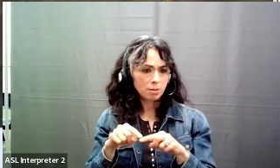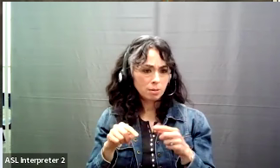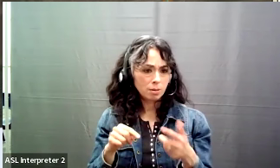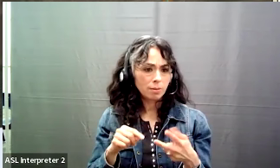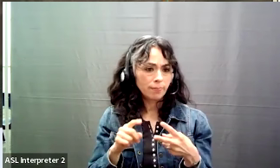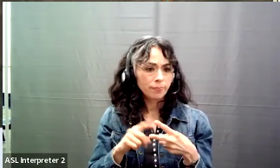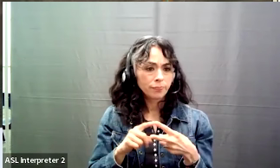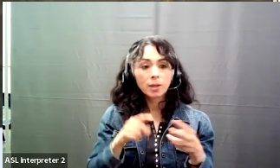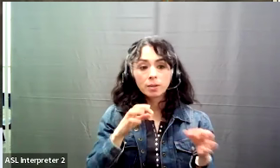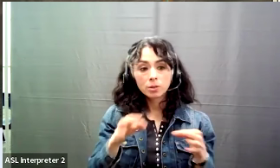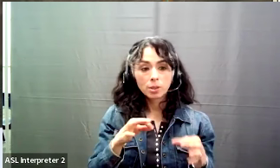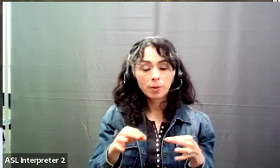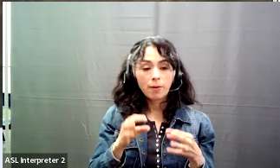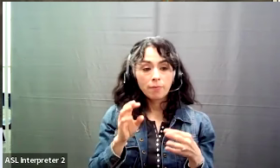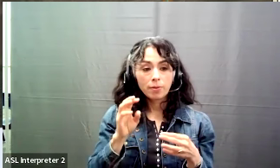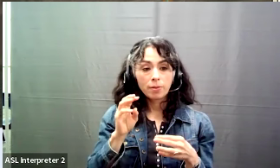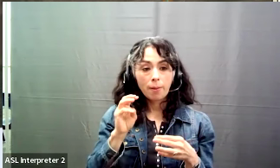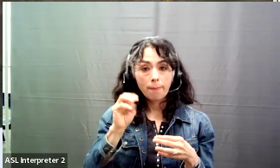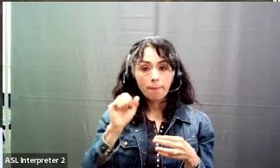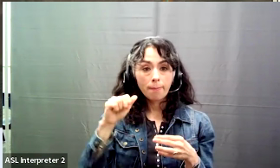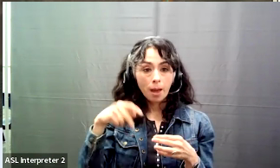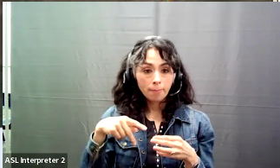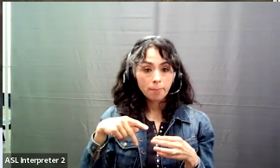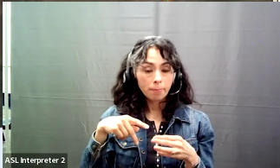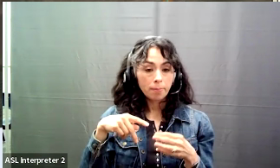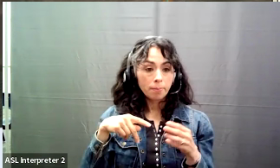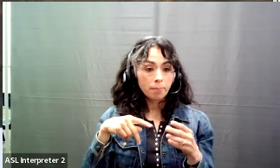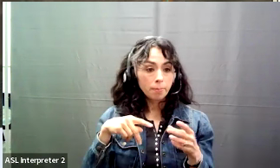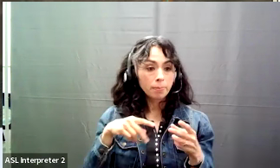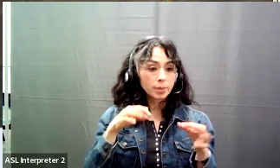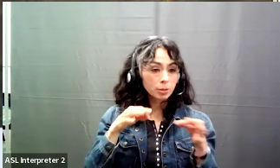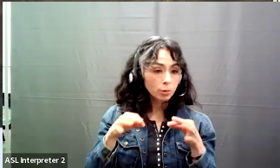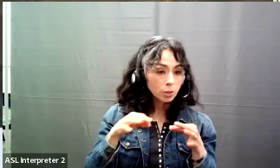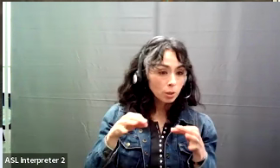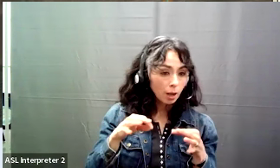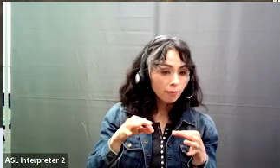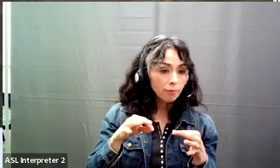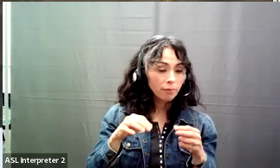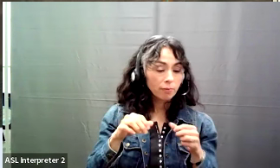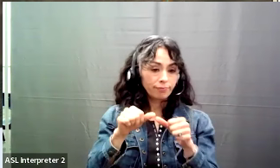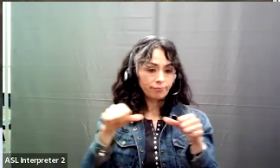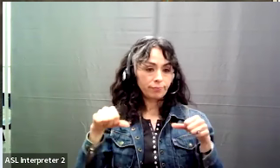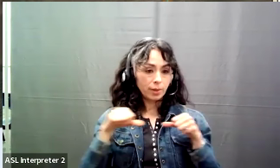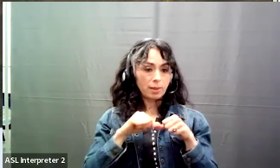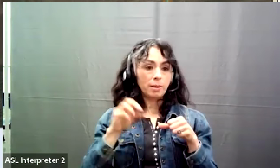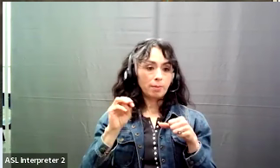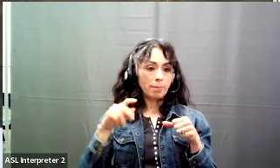description of the map unit, description of the unit map, but